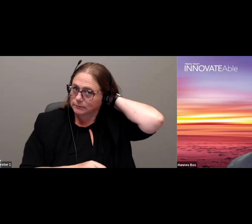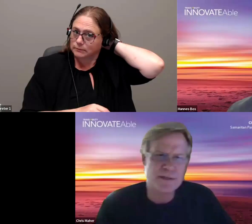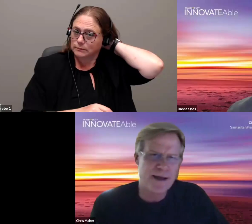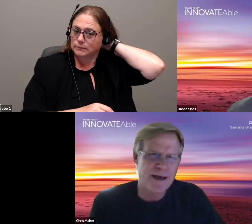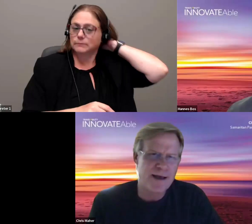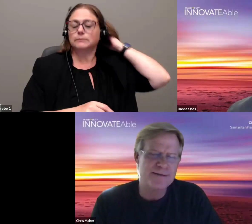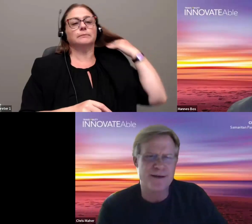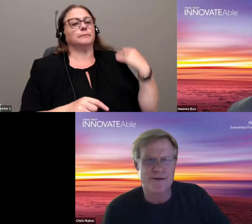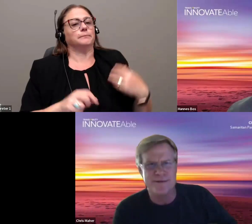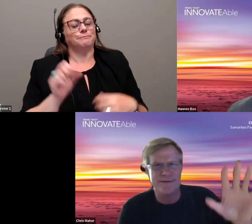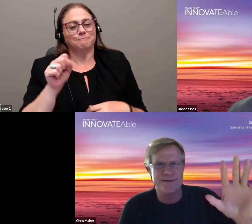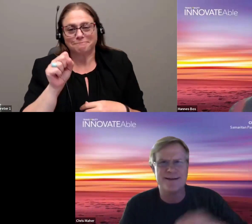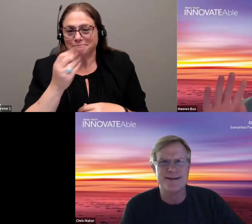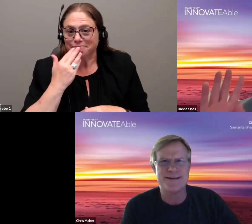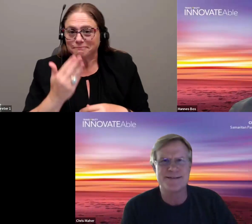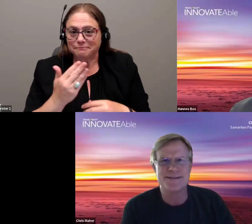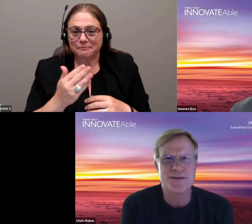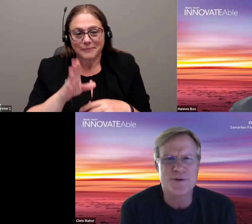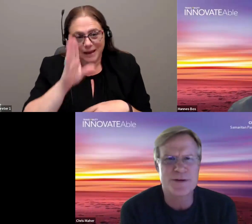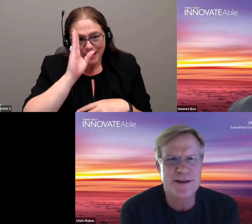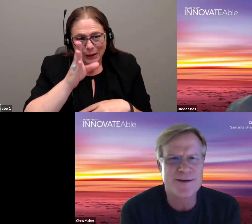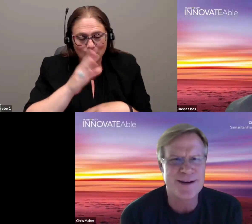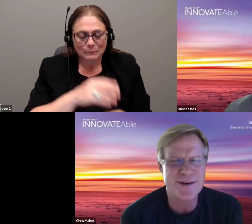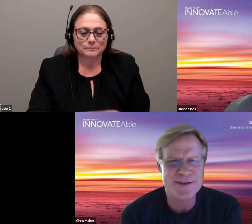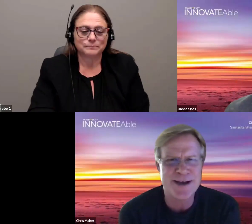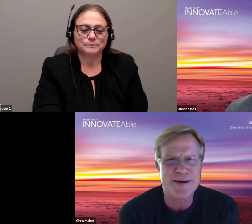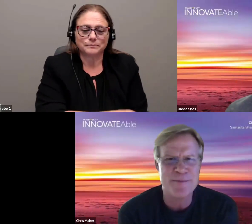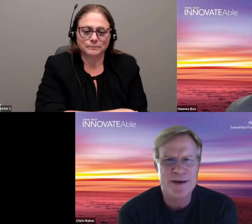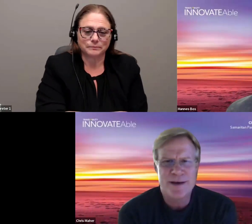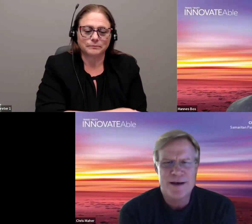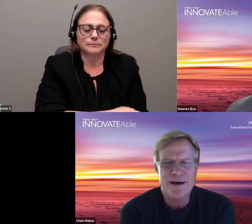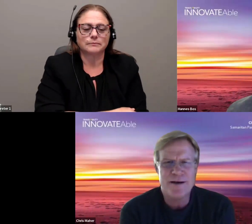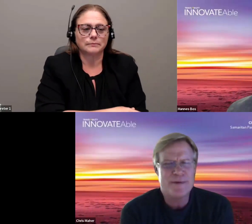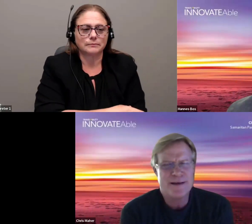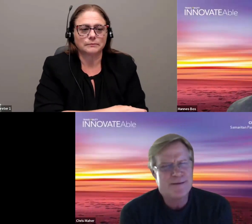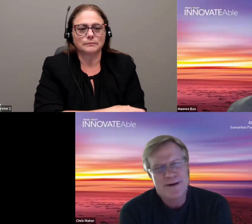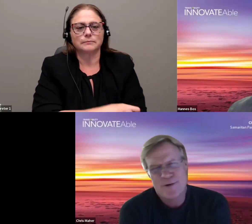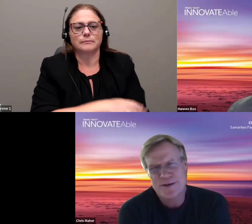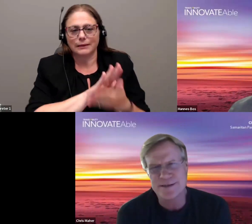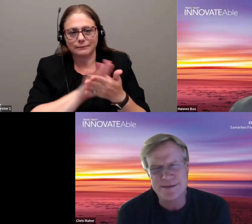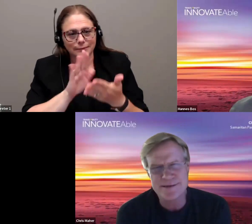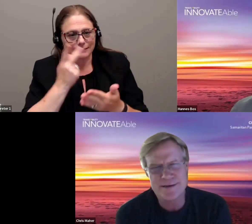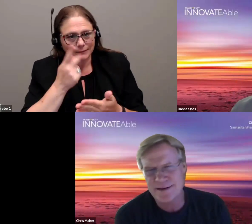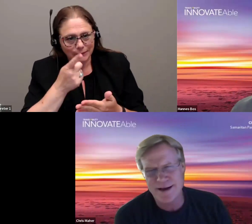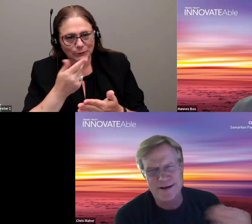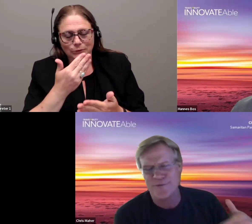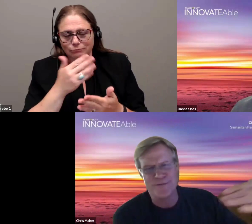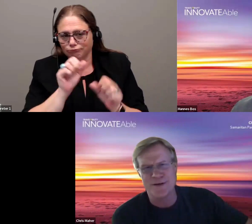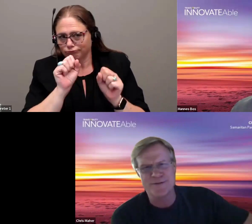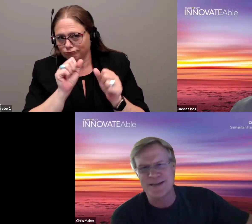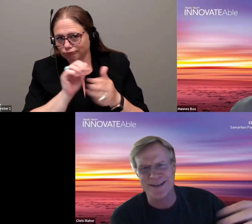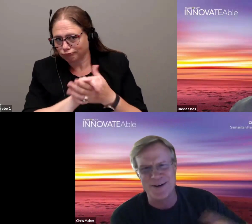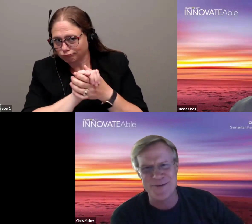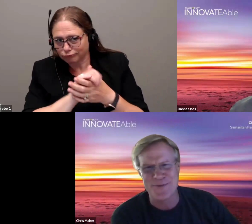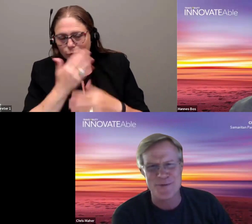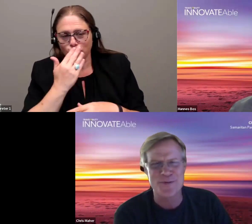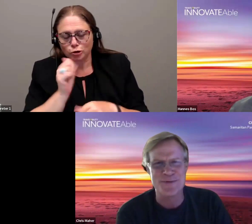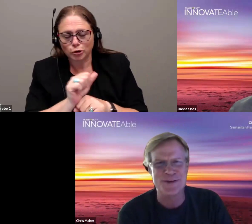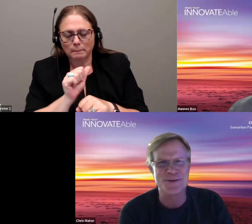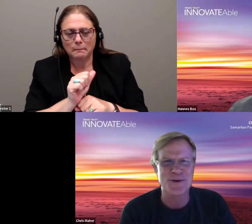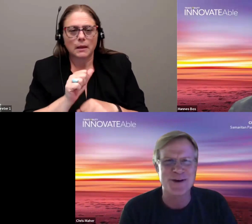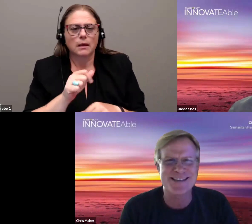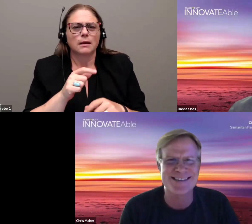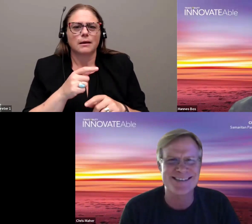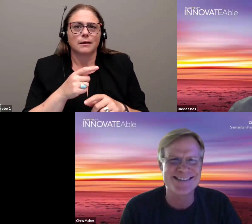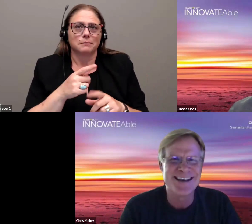Thanks, Christy. Hi, Hannes. Nice to see you, and great job. My question is kind of dovetailing off of the